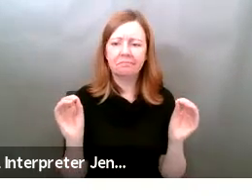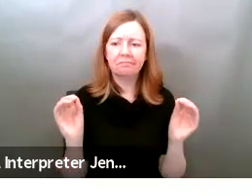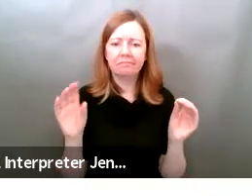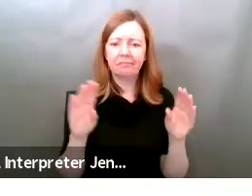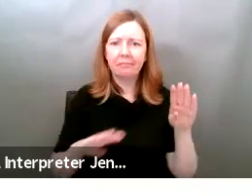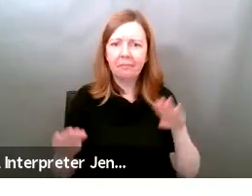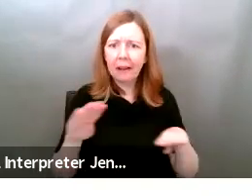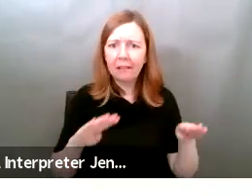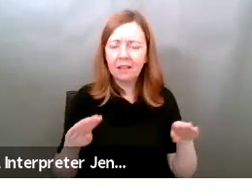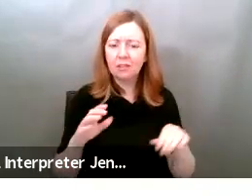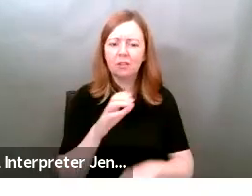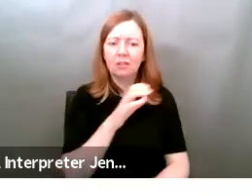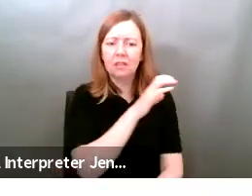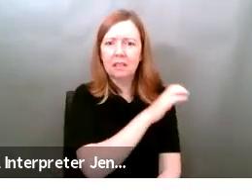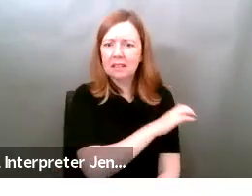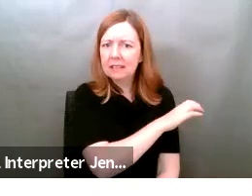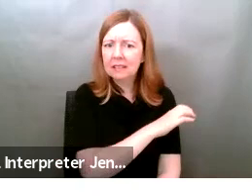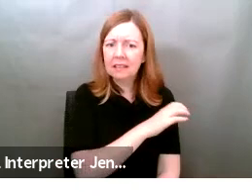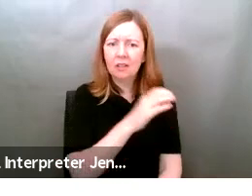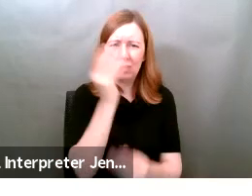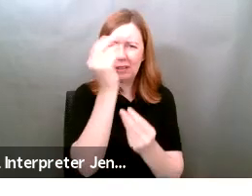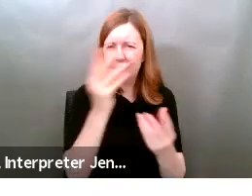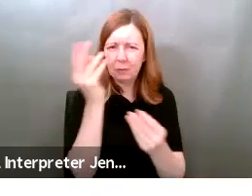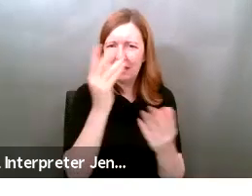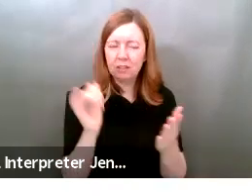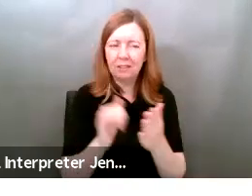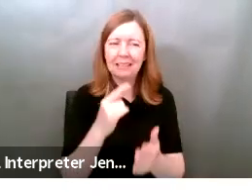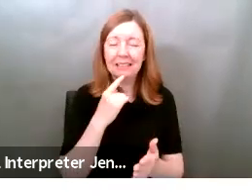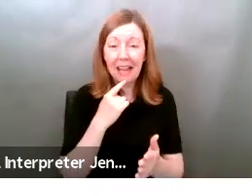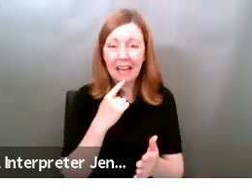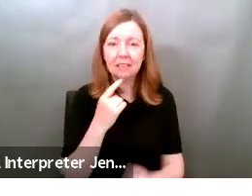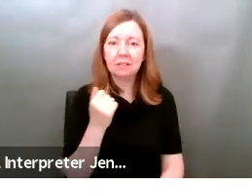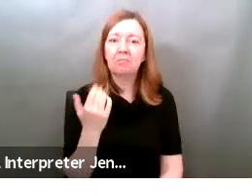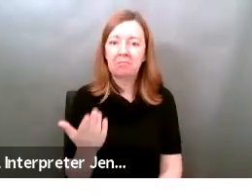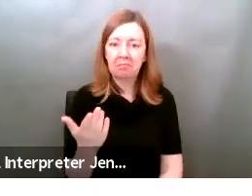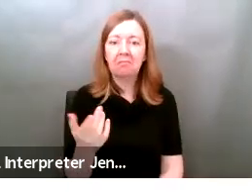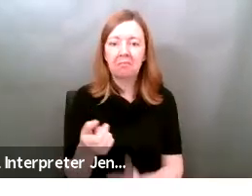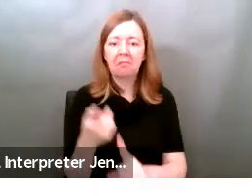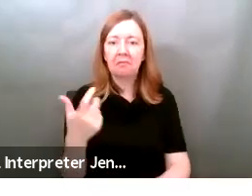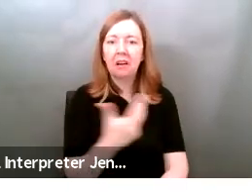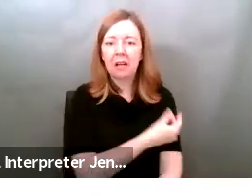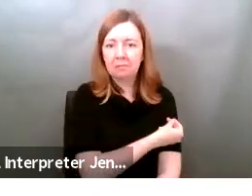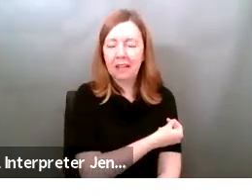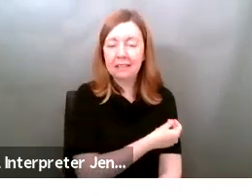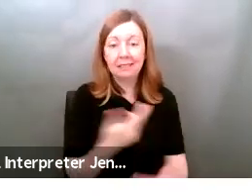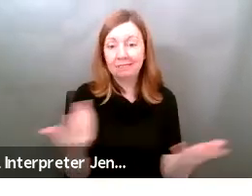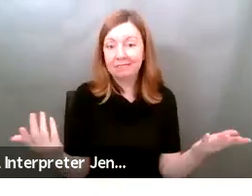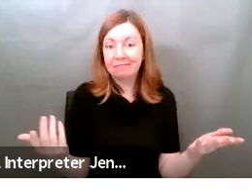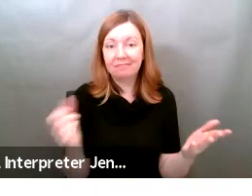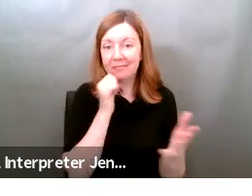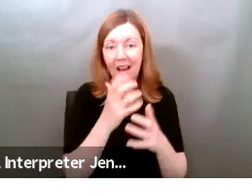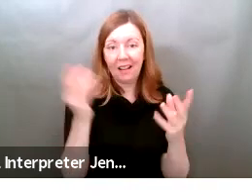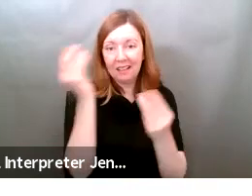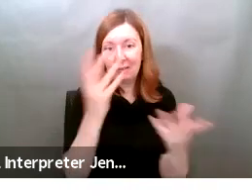biological or clinical information that suggests that this is connected to the